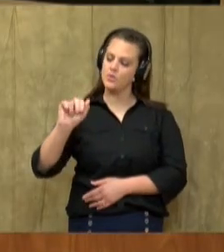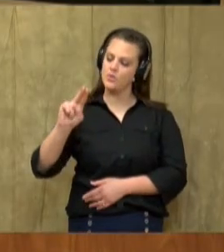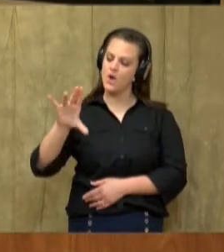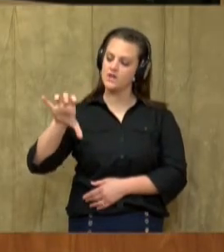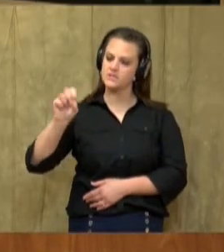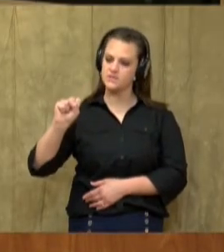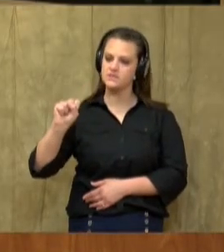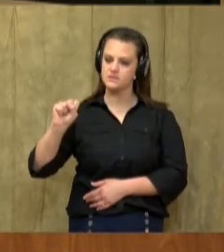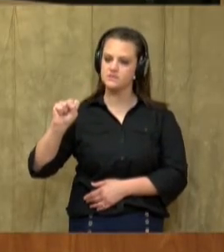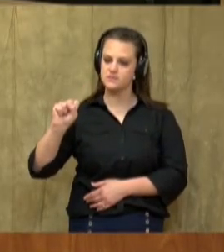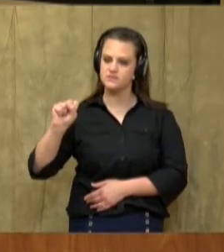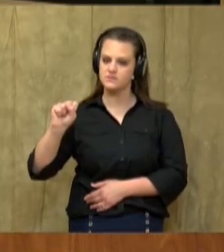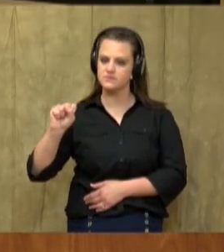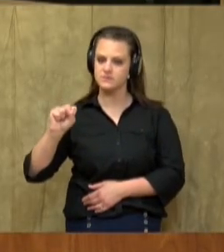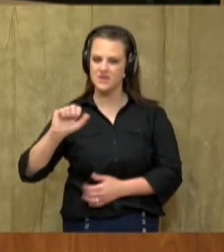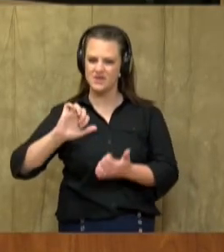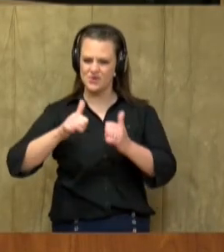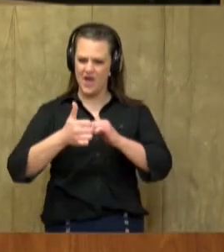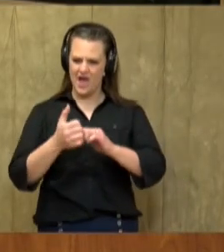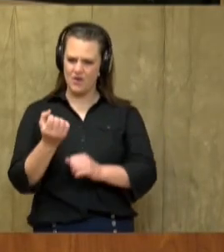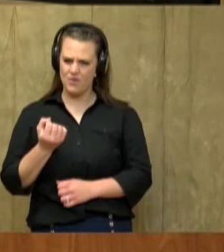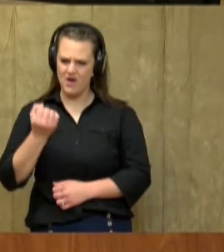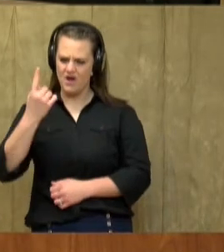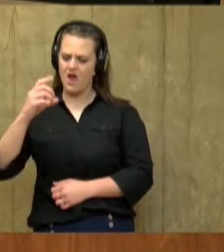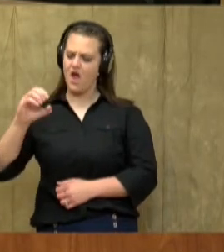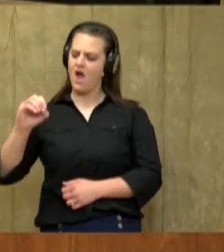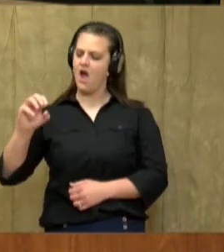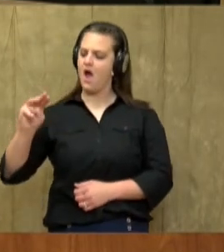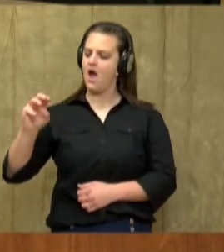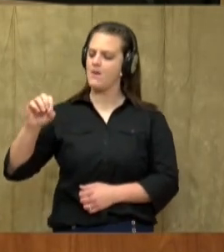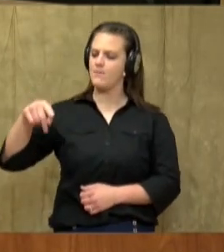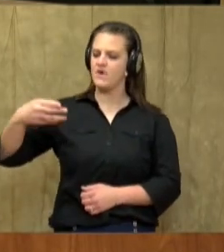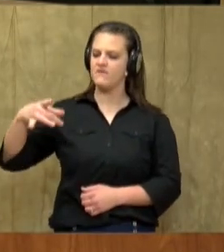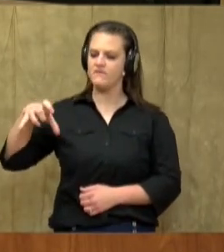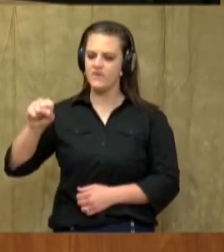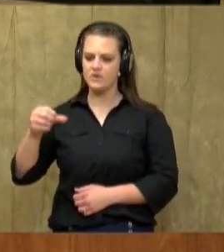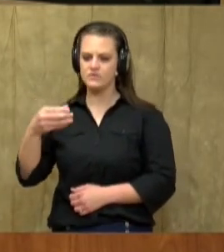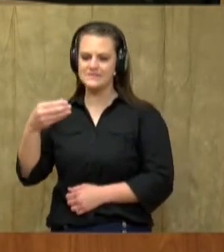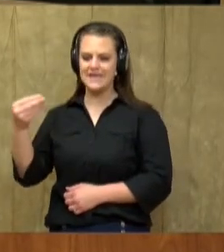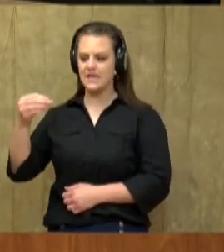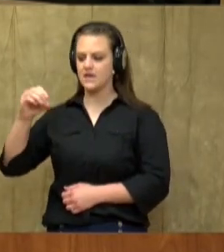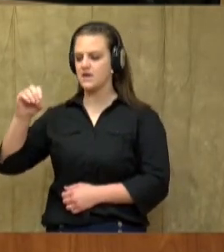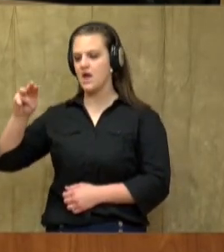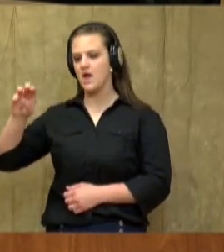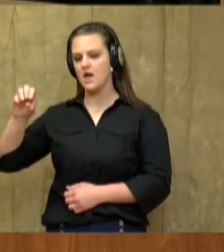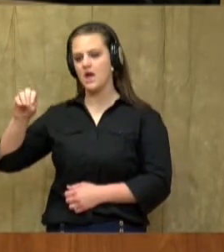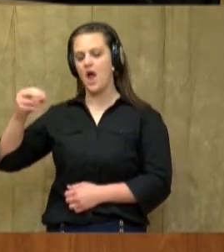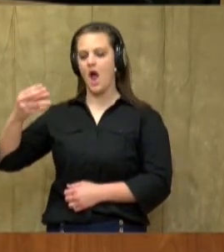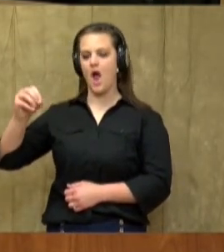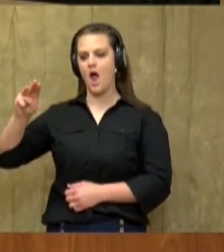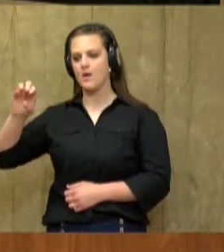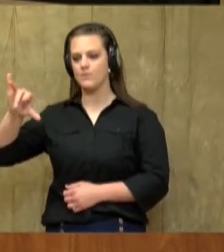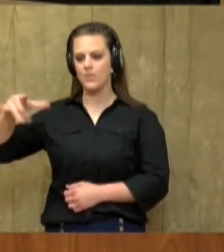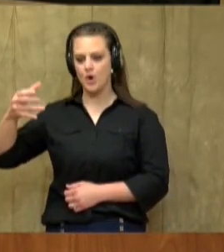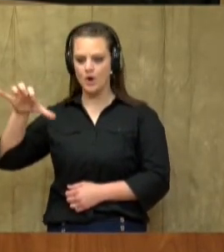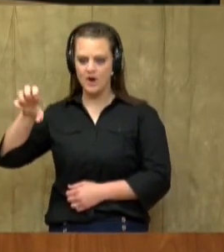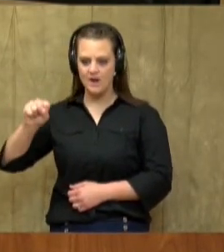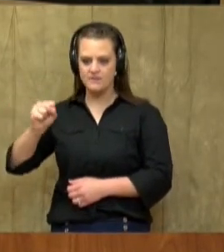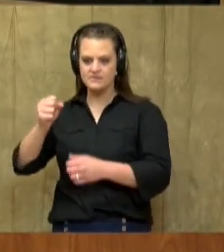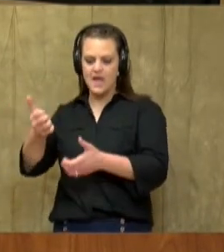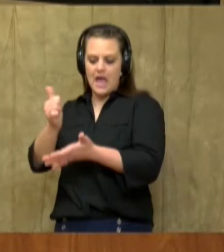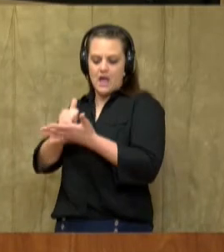meanings. How does understanding homophones and homographs help me understand the meaning? If you don't know what the